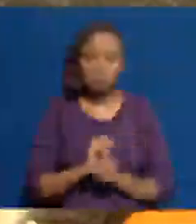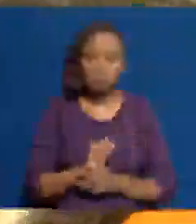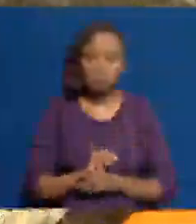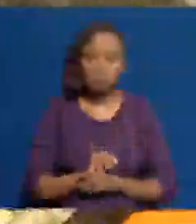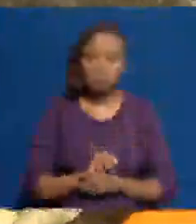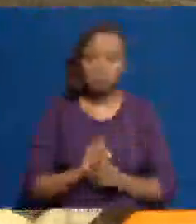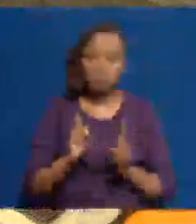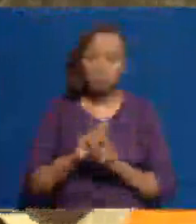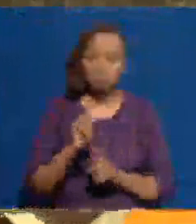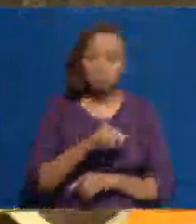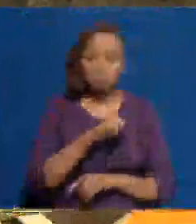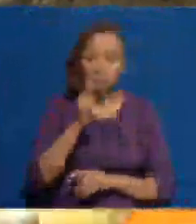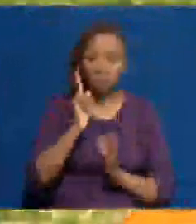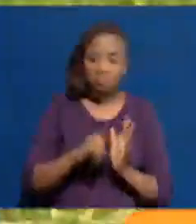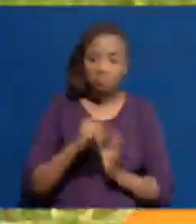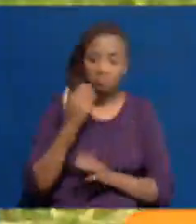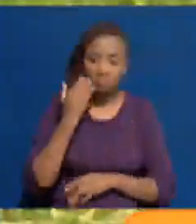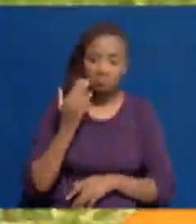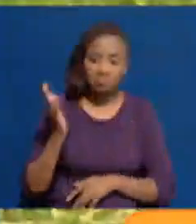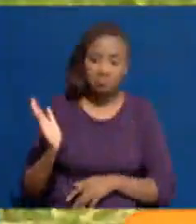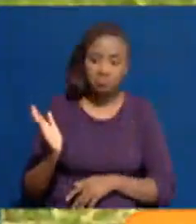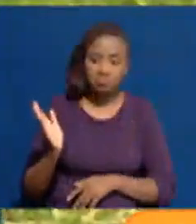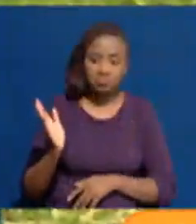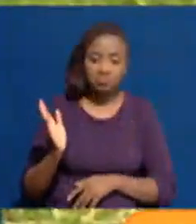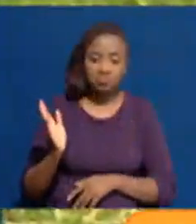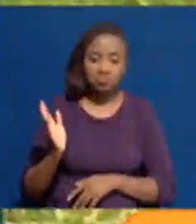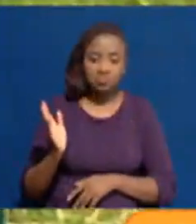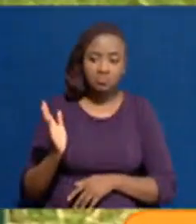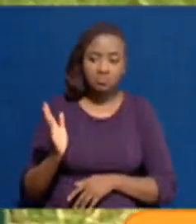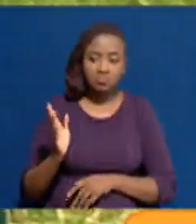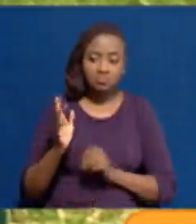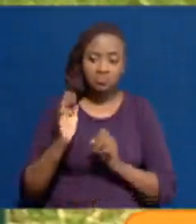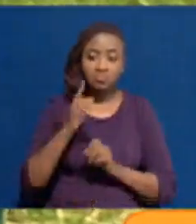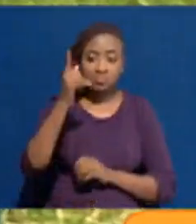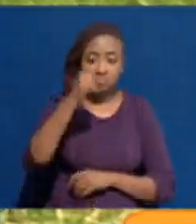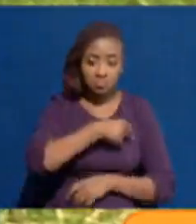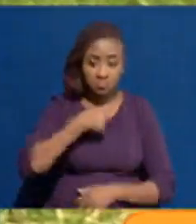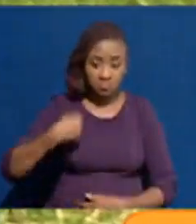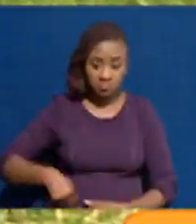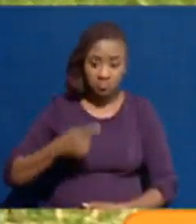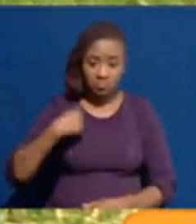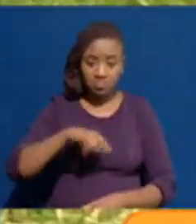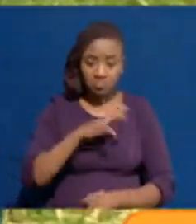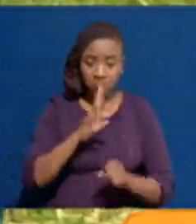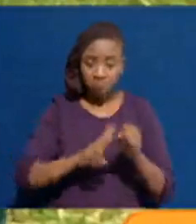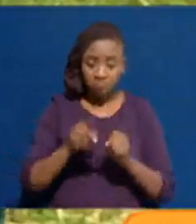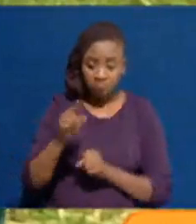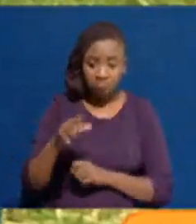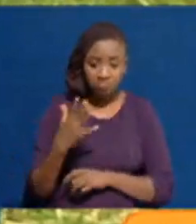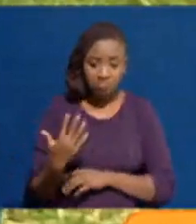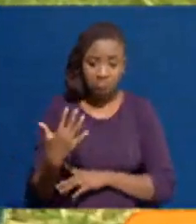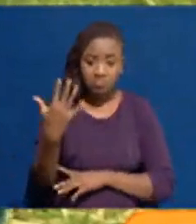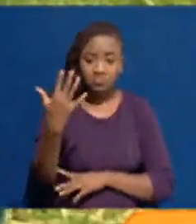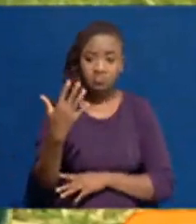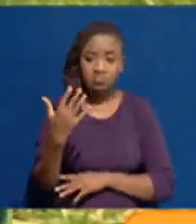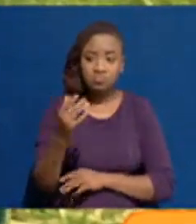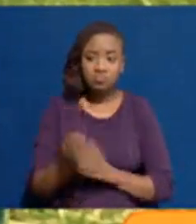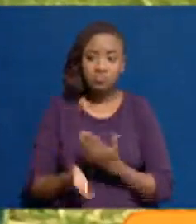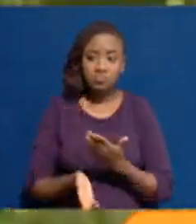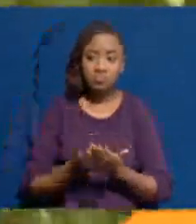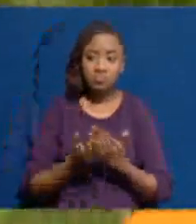has other functions. Juncao grass is also used in China for